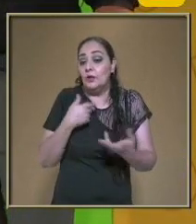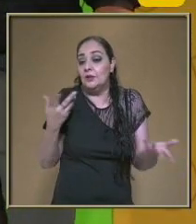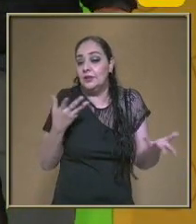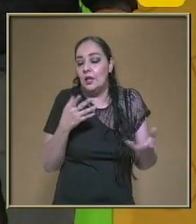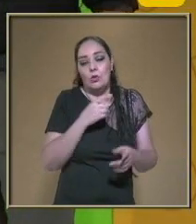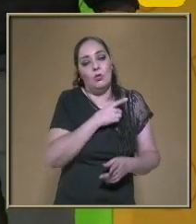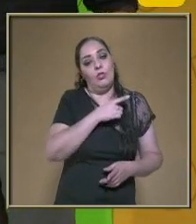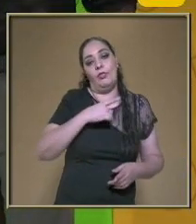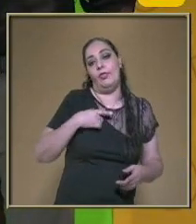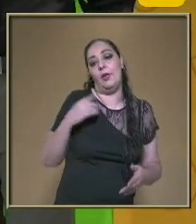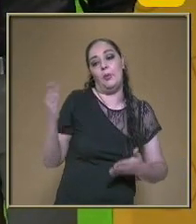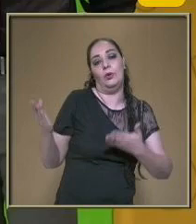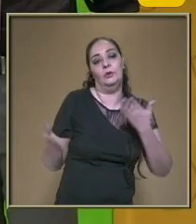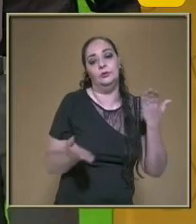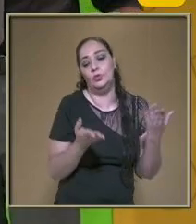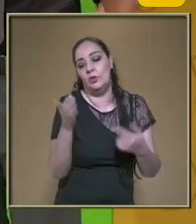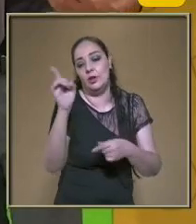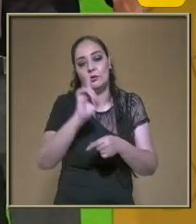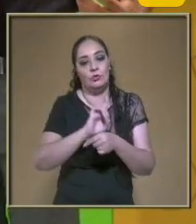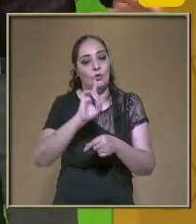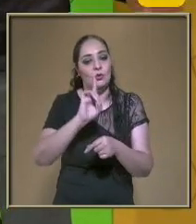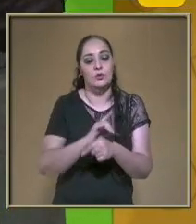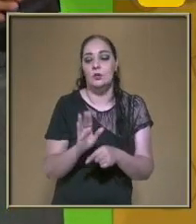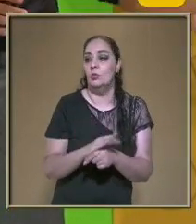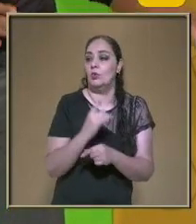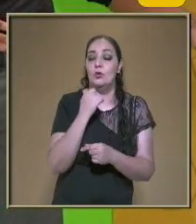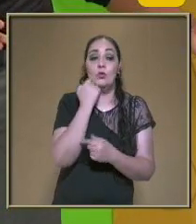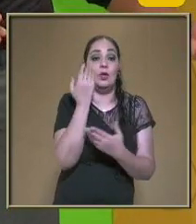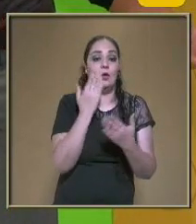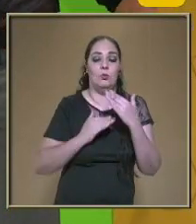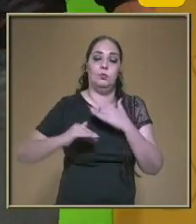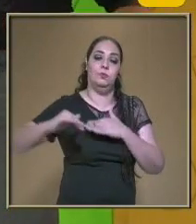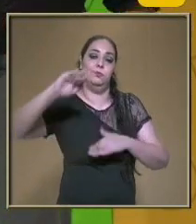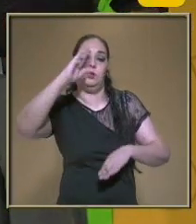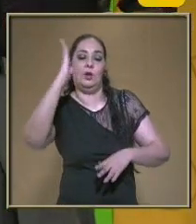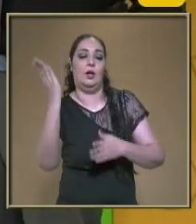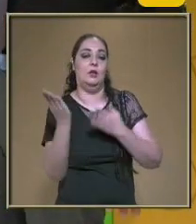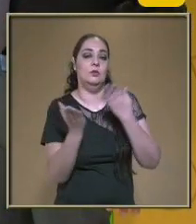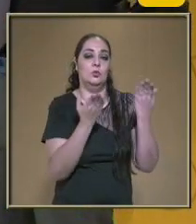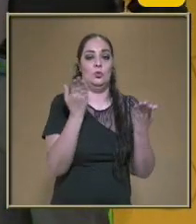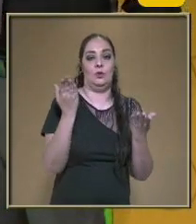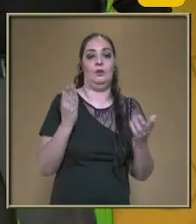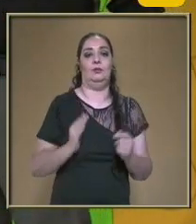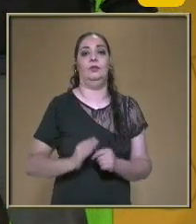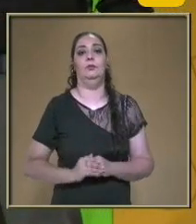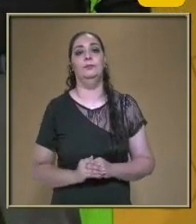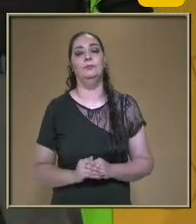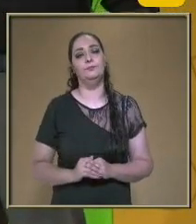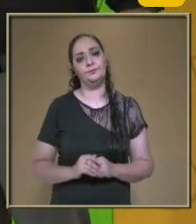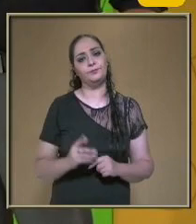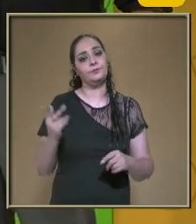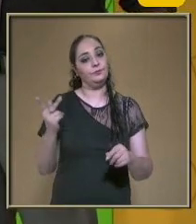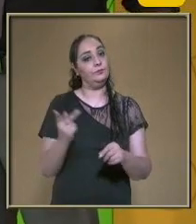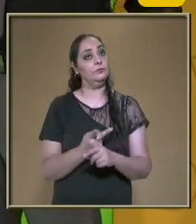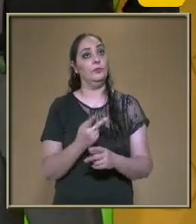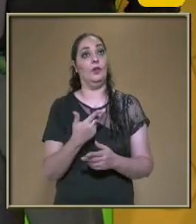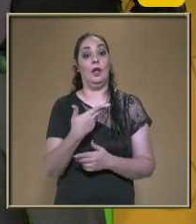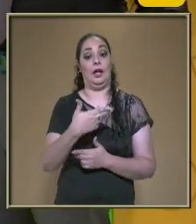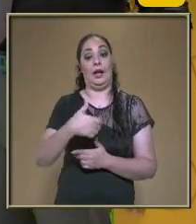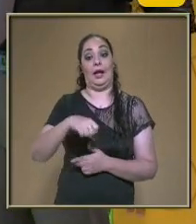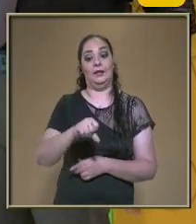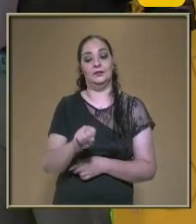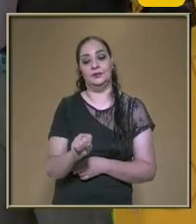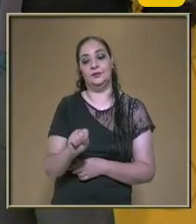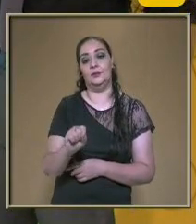have to study every day because I want to become a better person, okay? So what happened in has to?